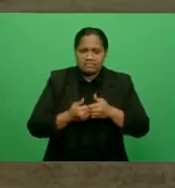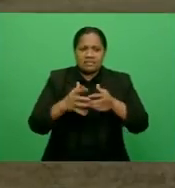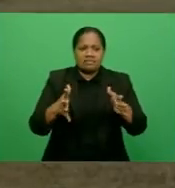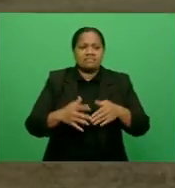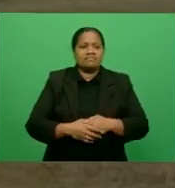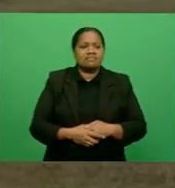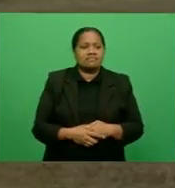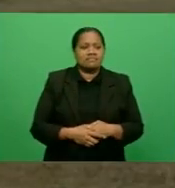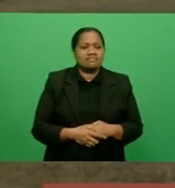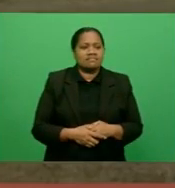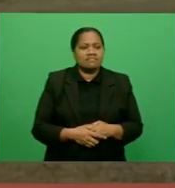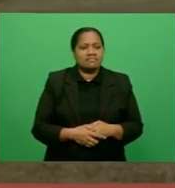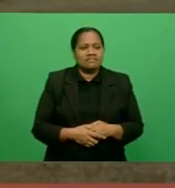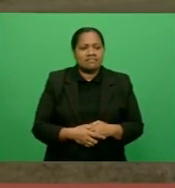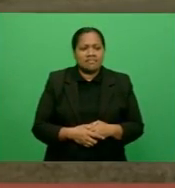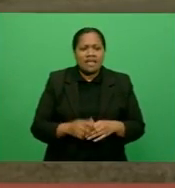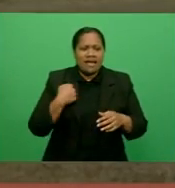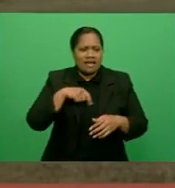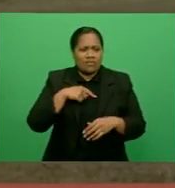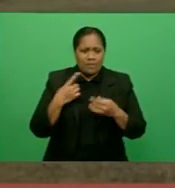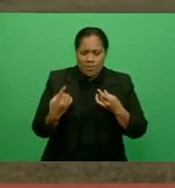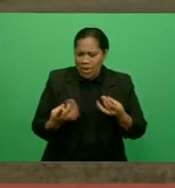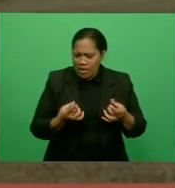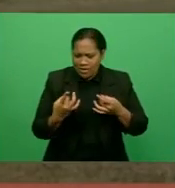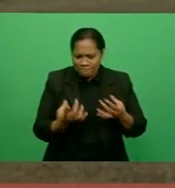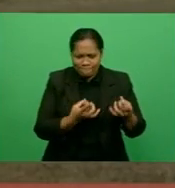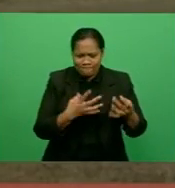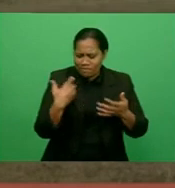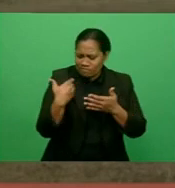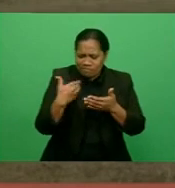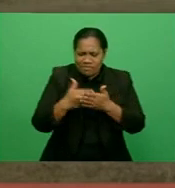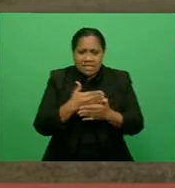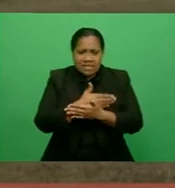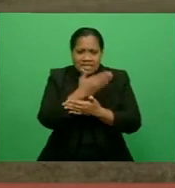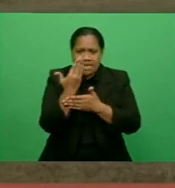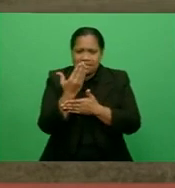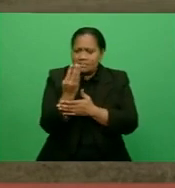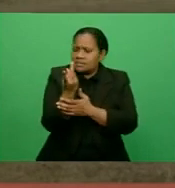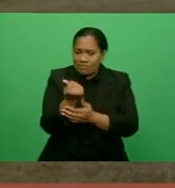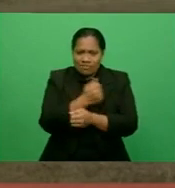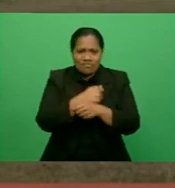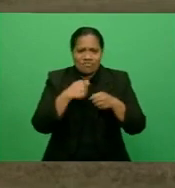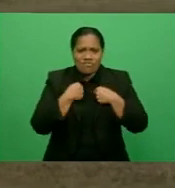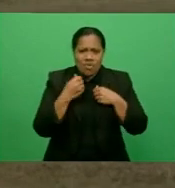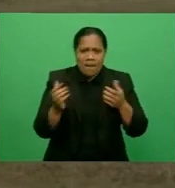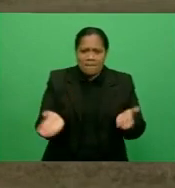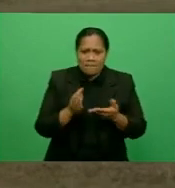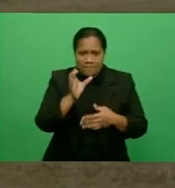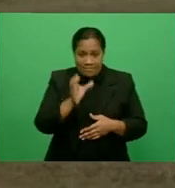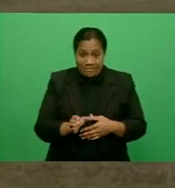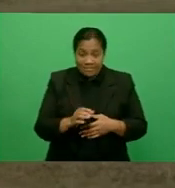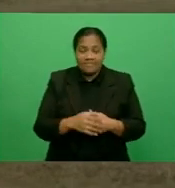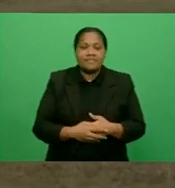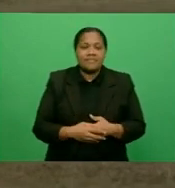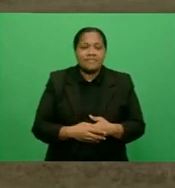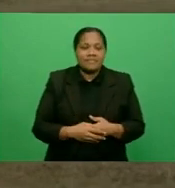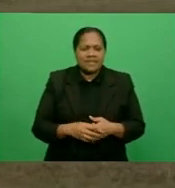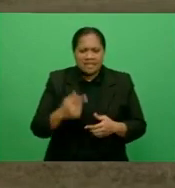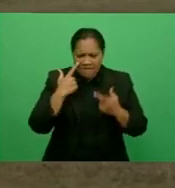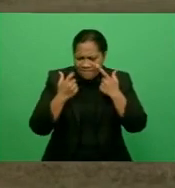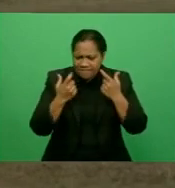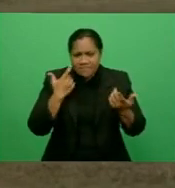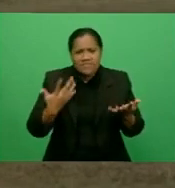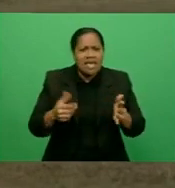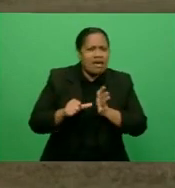We've been preparing this couple of days and a number of our players were just in the skipper and finding it hard